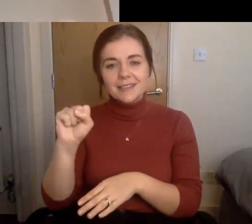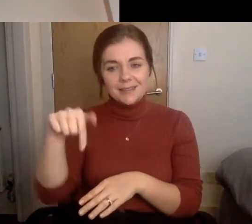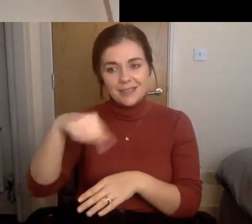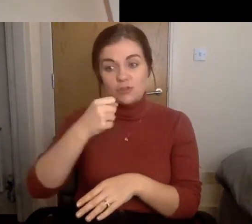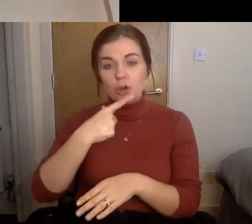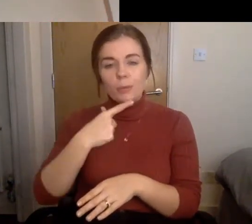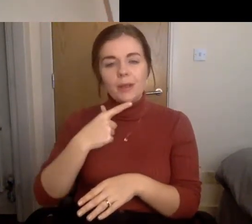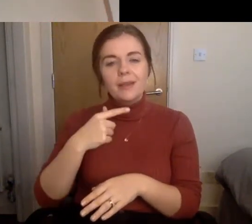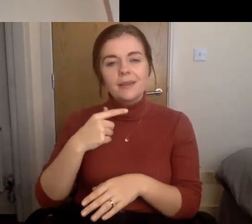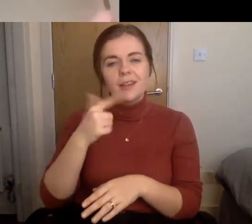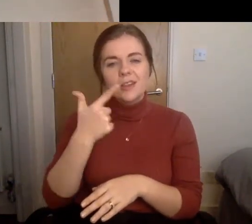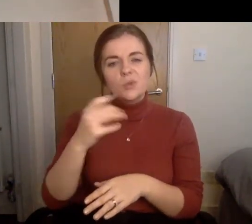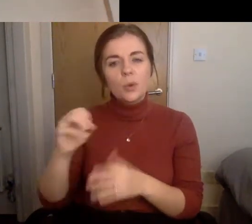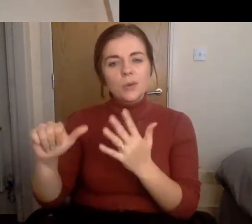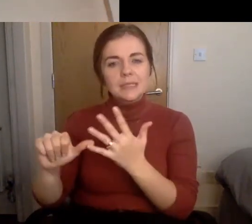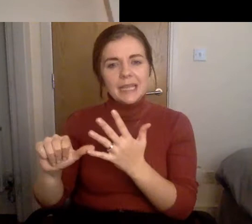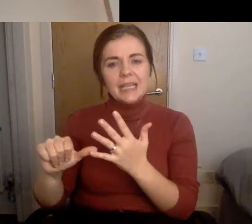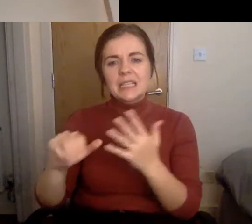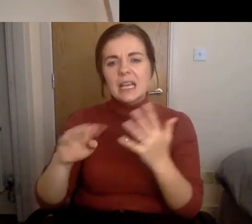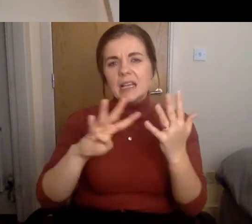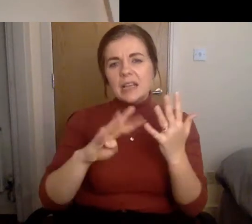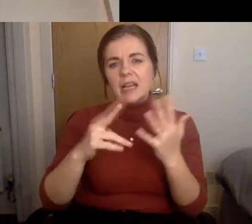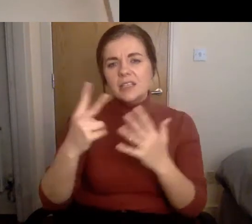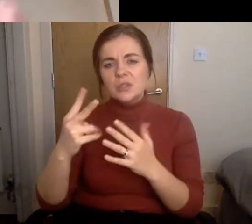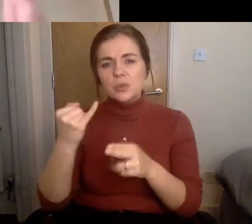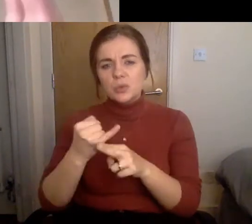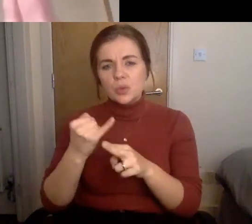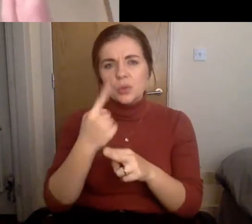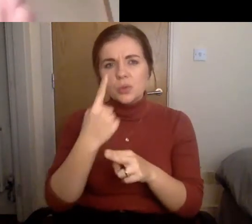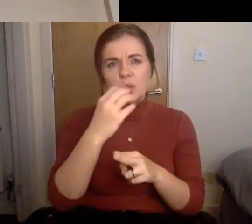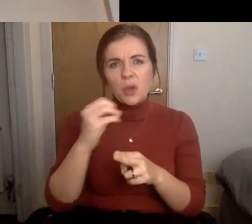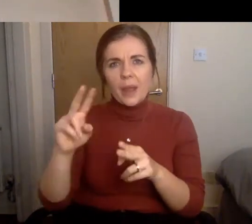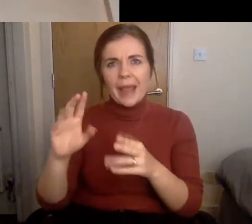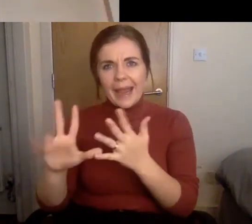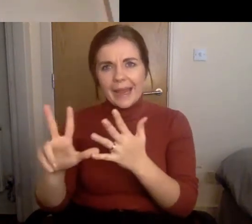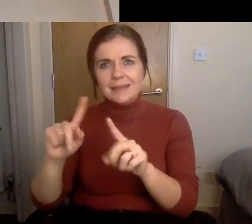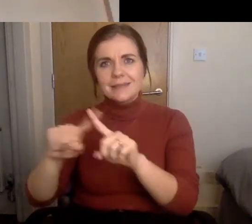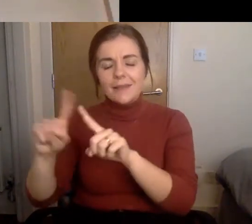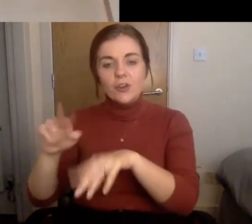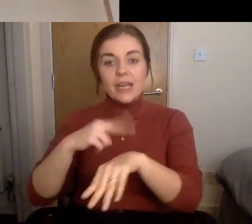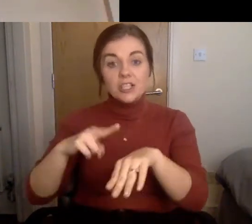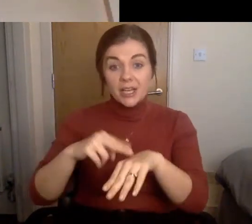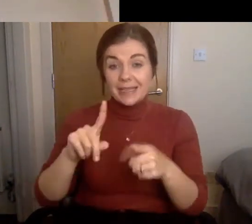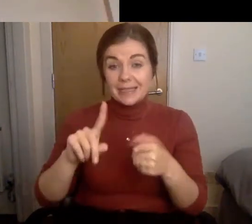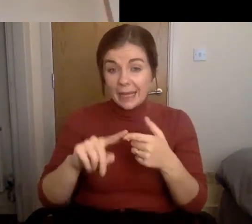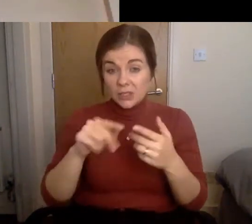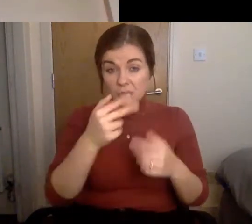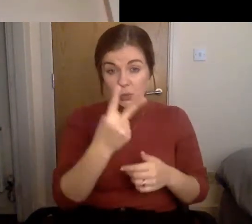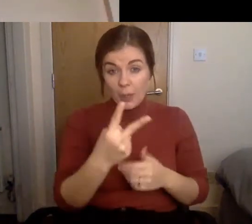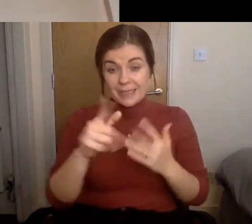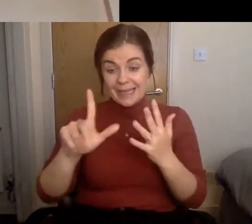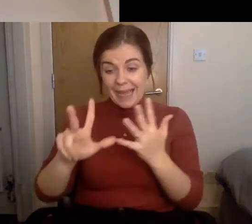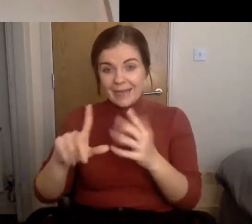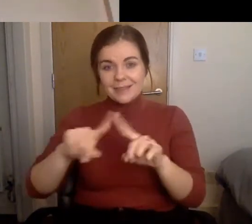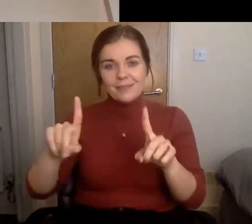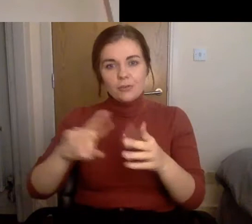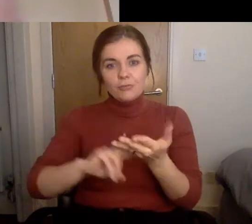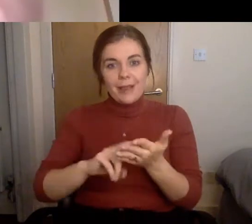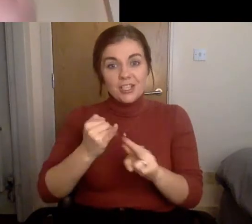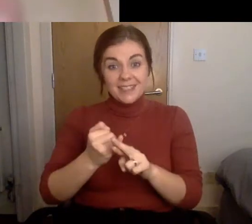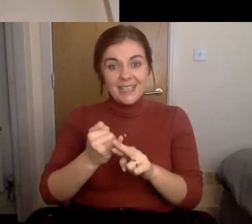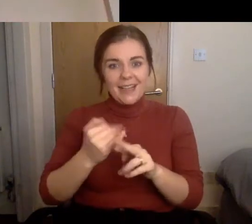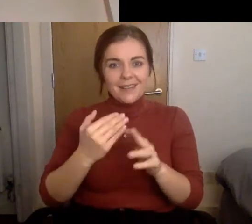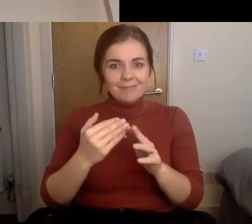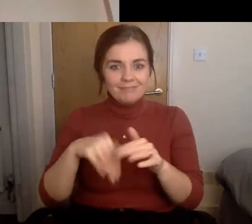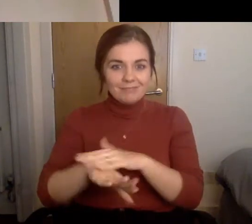92 across 92 schools there was 108 nationalities, I think, and 28 different religions present in the school. But yet you could see that there was